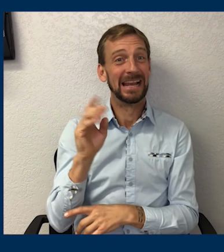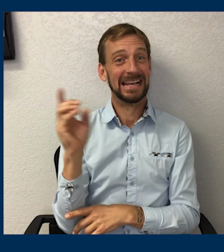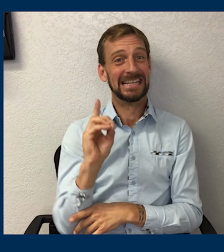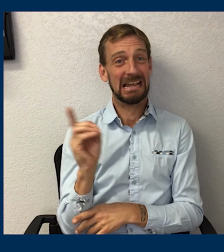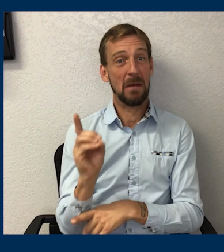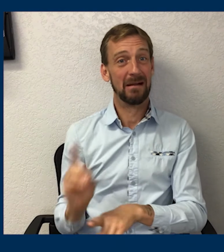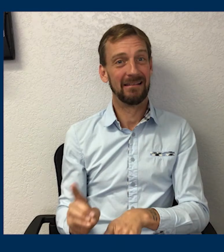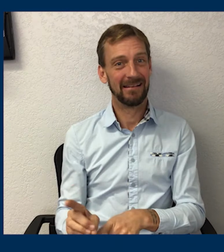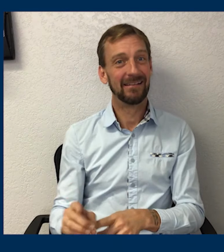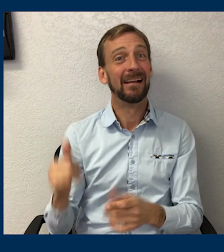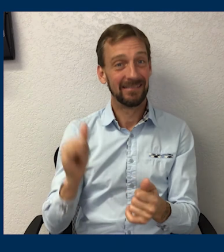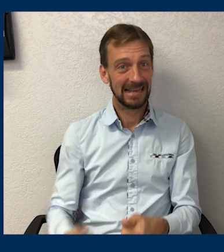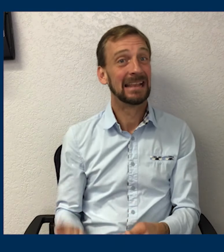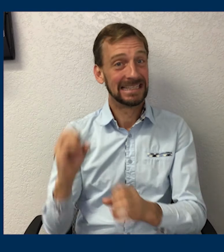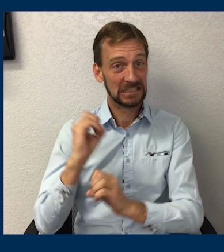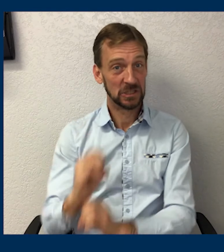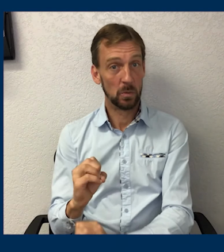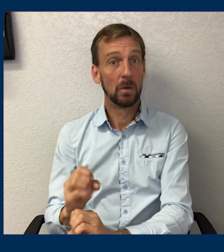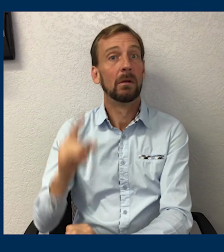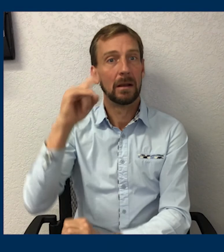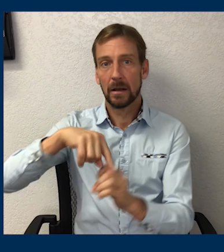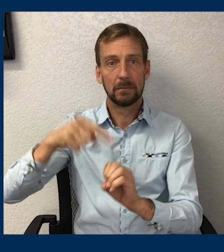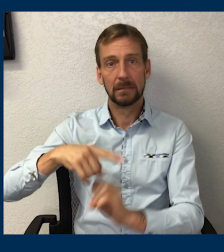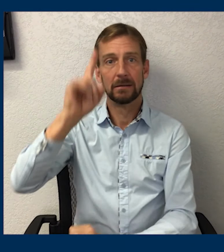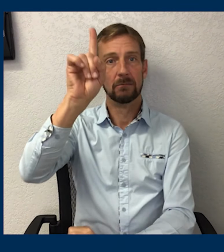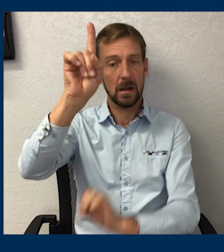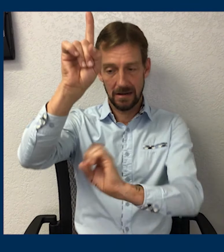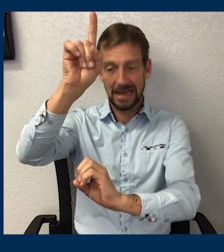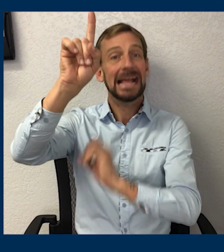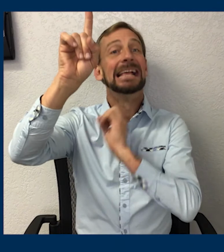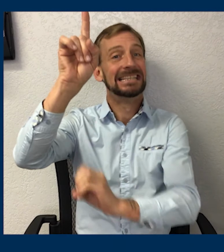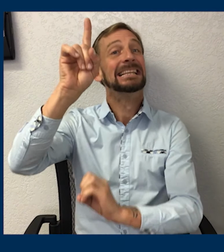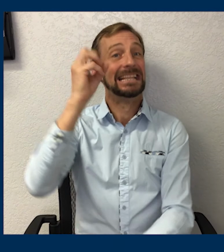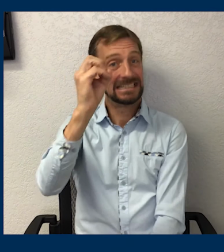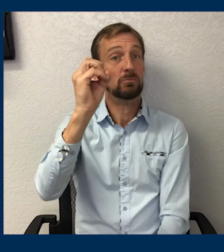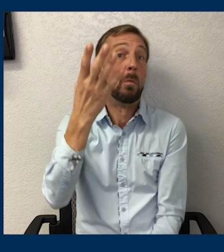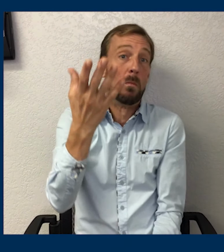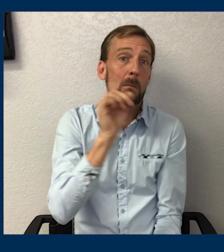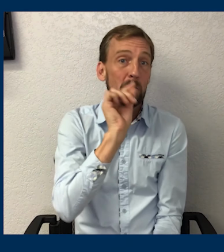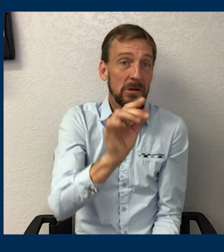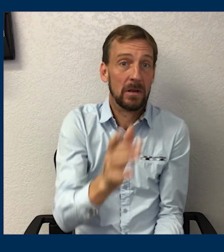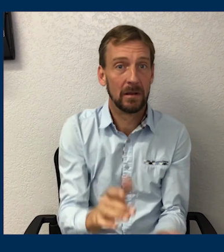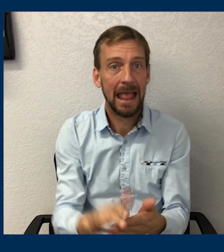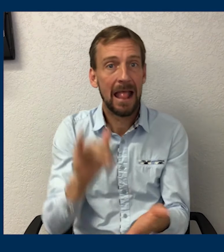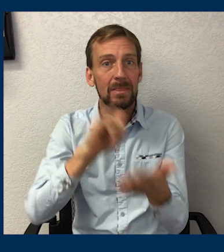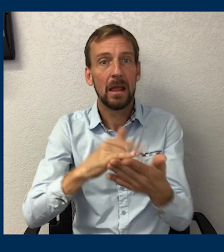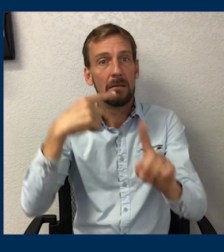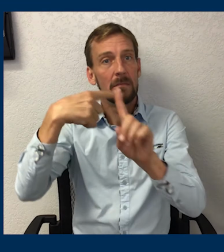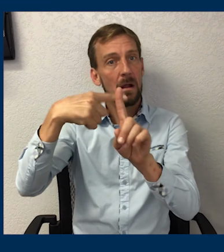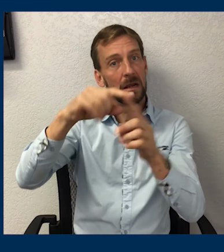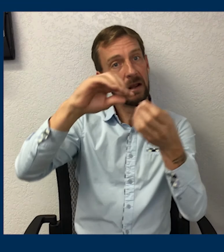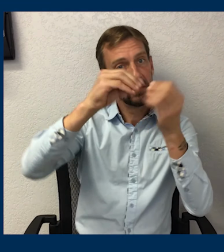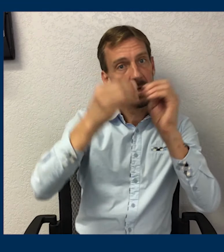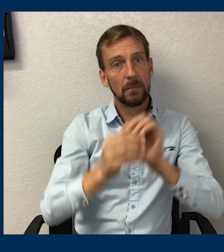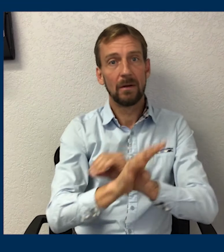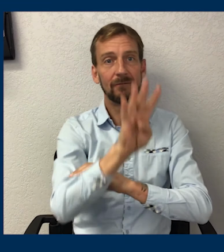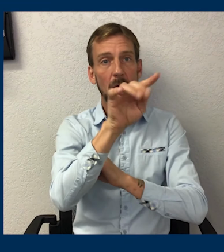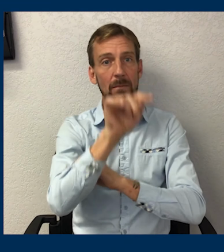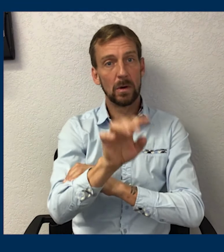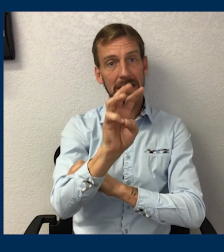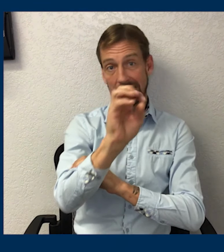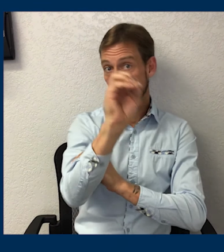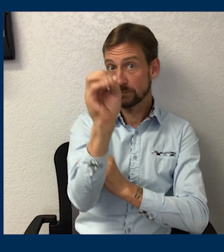and your positivity rate is 0 in that case. So I think that positivity rate falling to